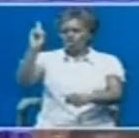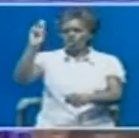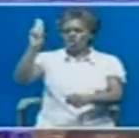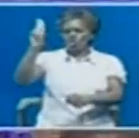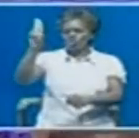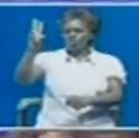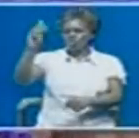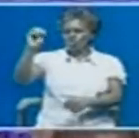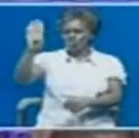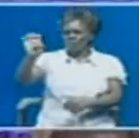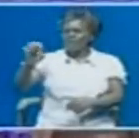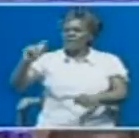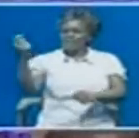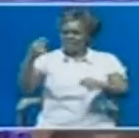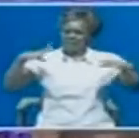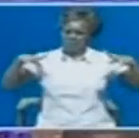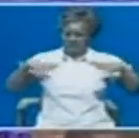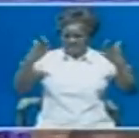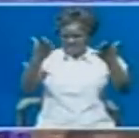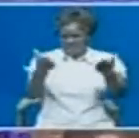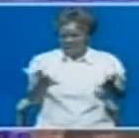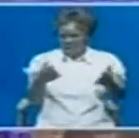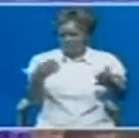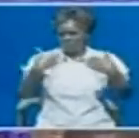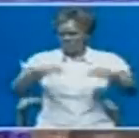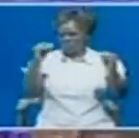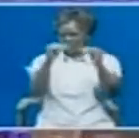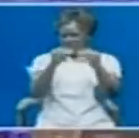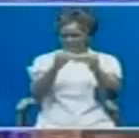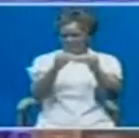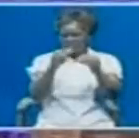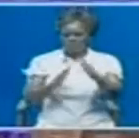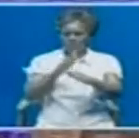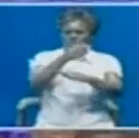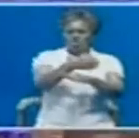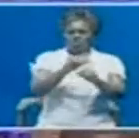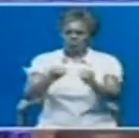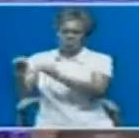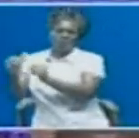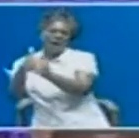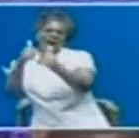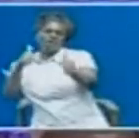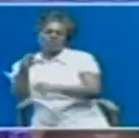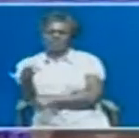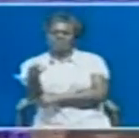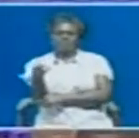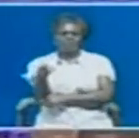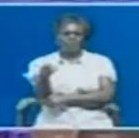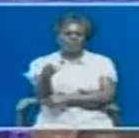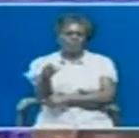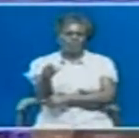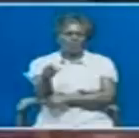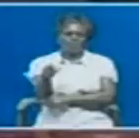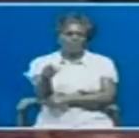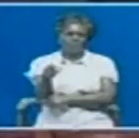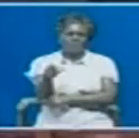the Man. He has done Kenya proud. And right now, when people meet him on the streets, they cross over, that they don't want to meet him. To avoid him. Oh, no. And